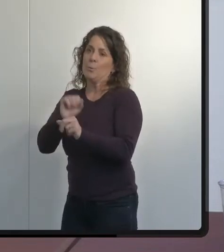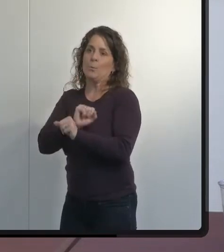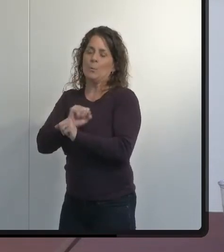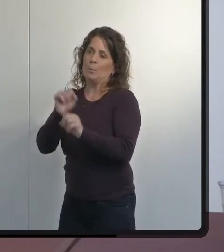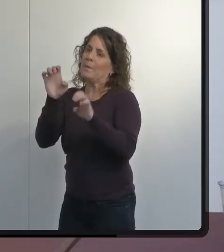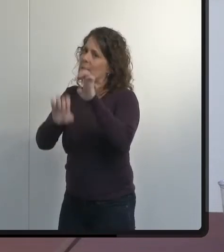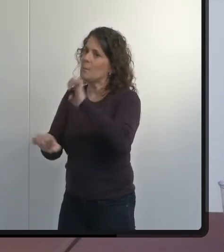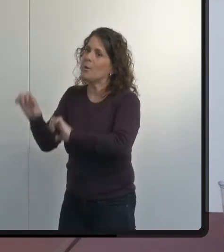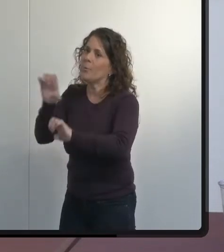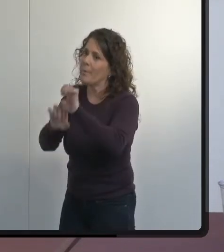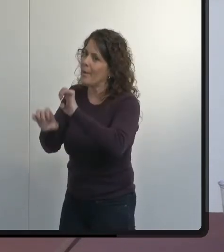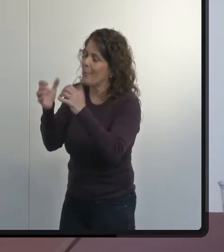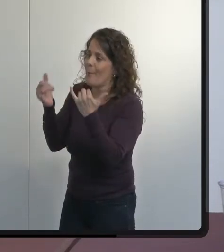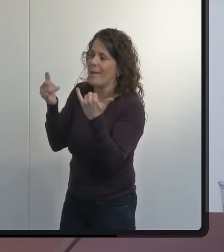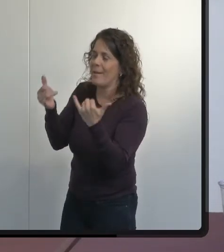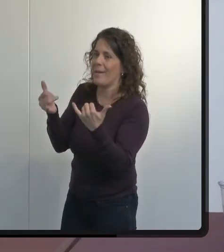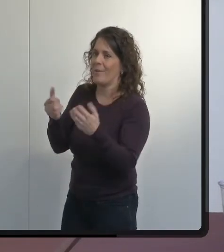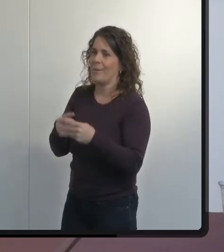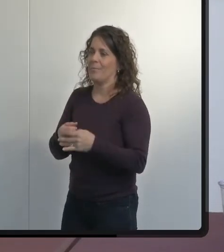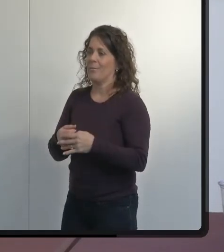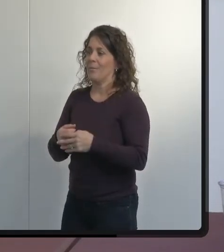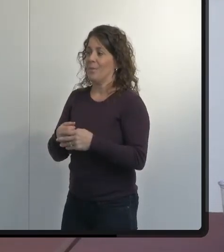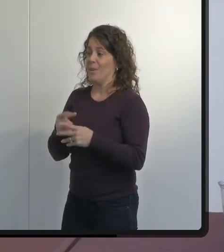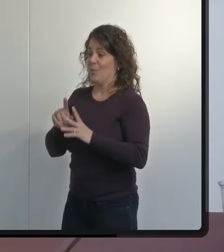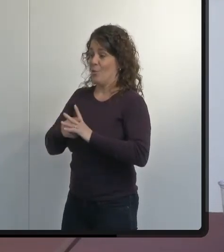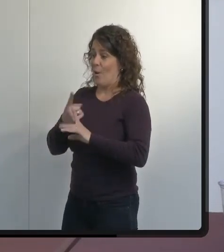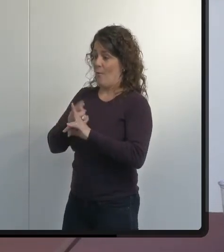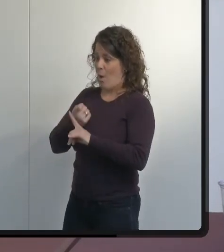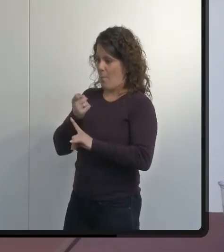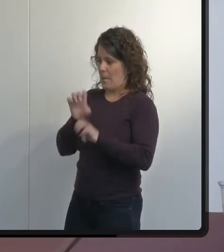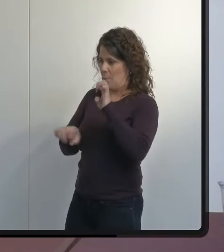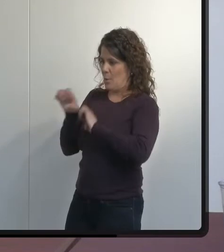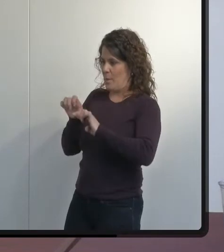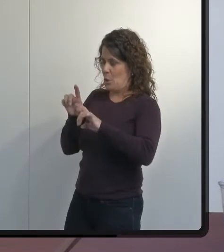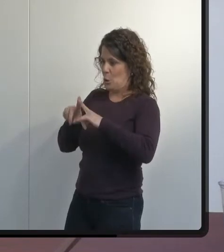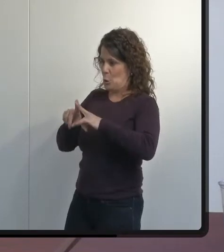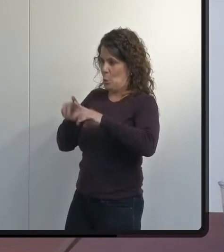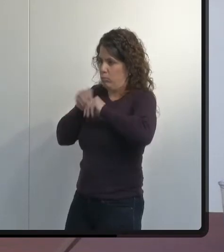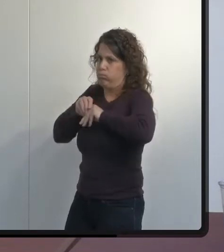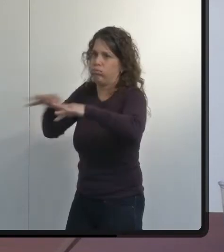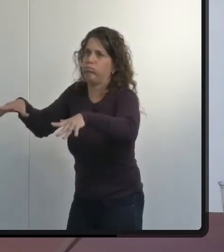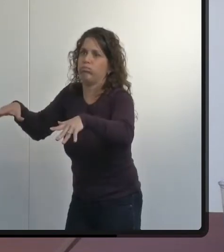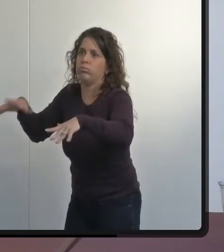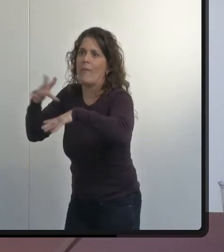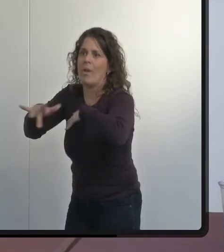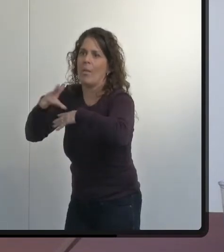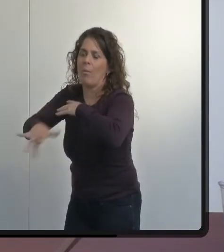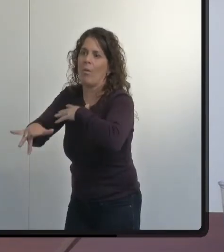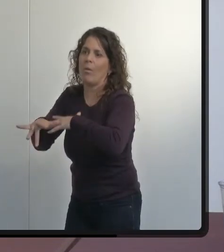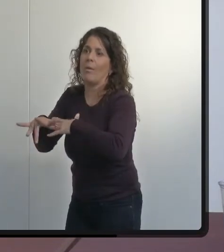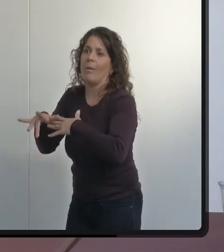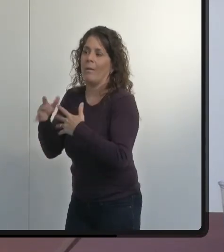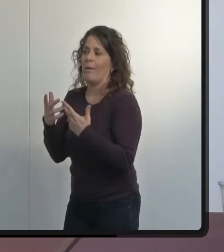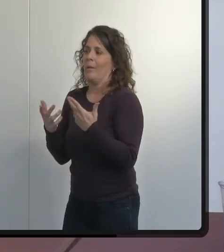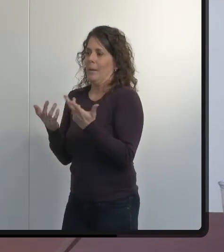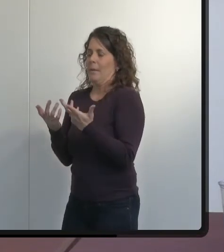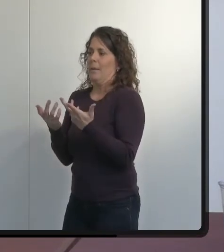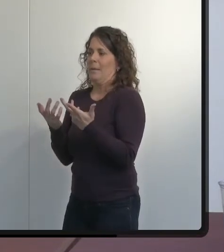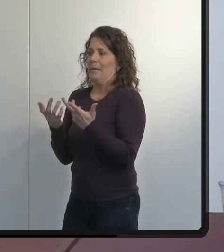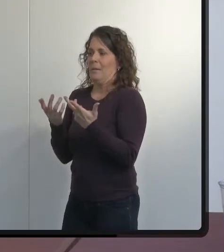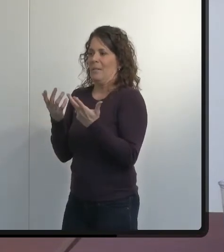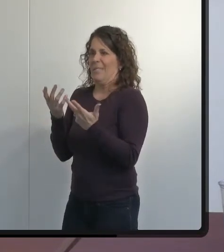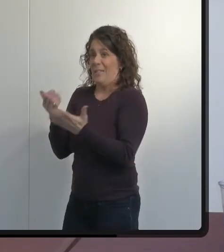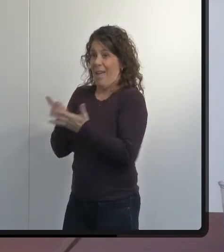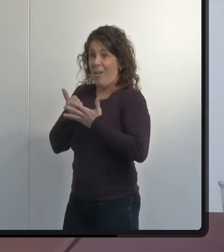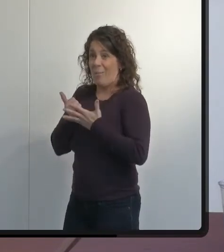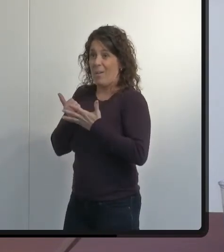phase. To go from that phase to mass availability that would help us in this moment